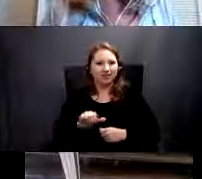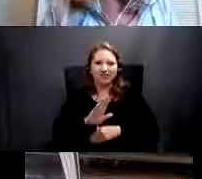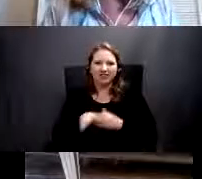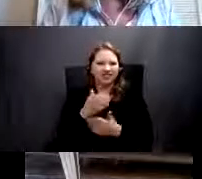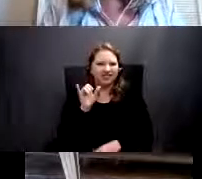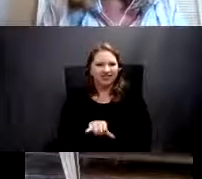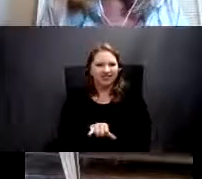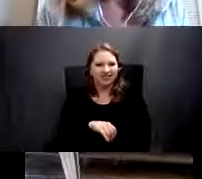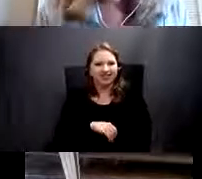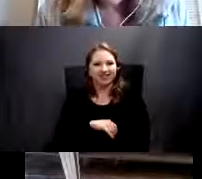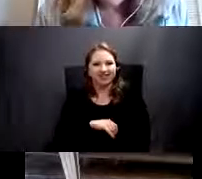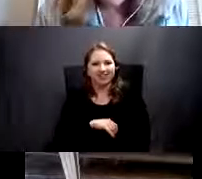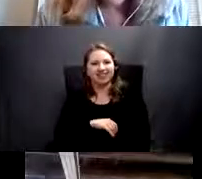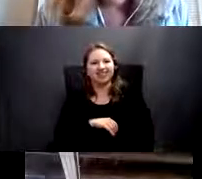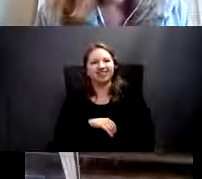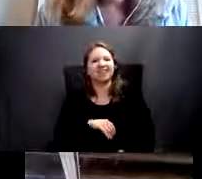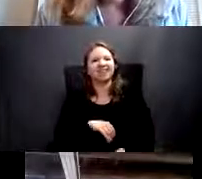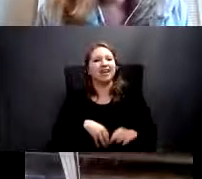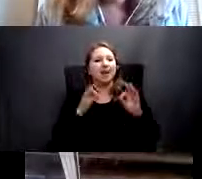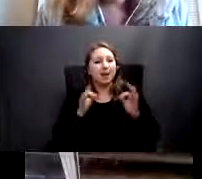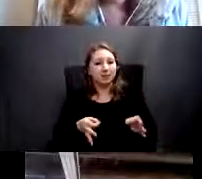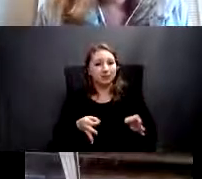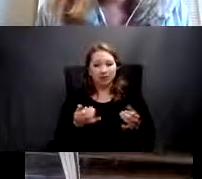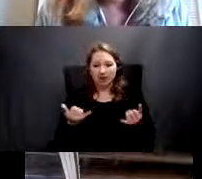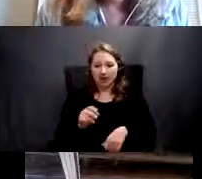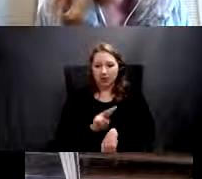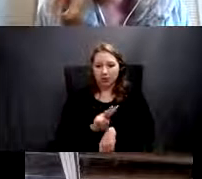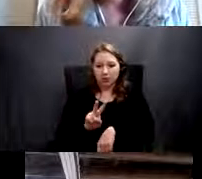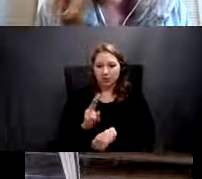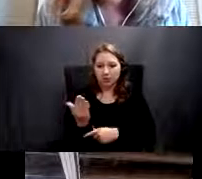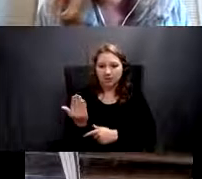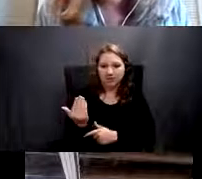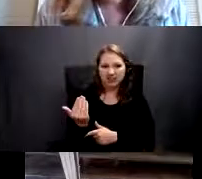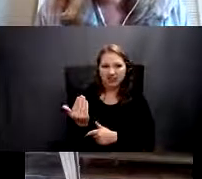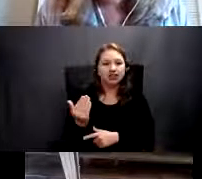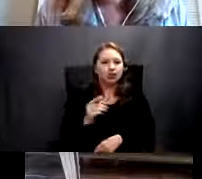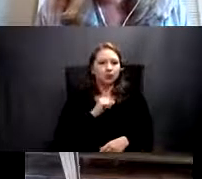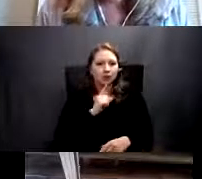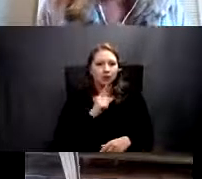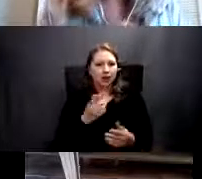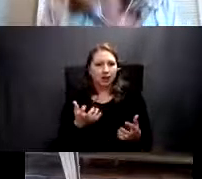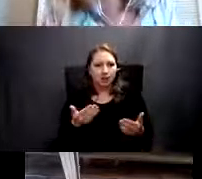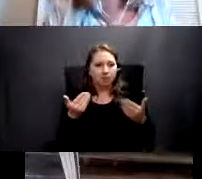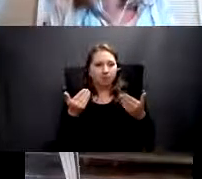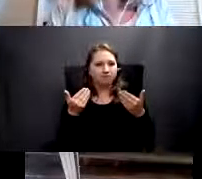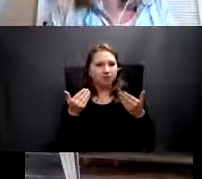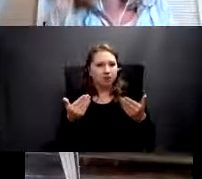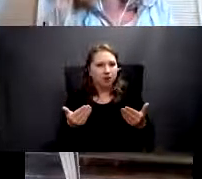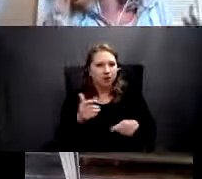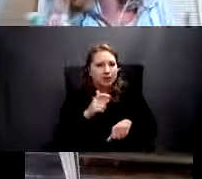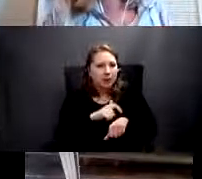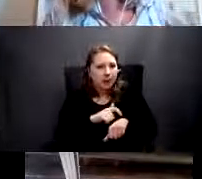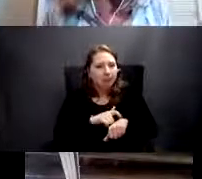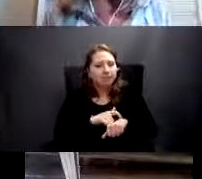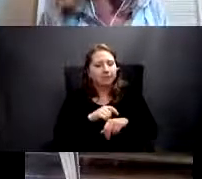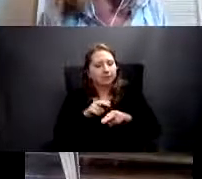Absolutely. Well, we are at 2:15, and I really want to give all of you a little time to sit with